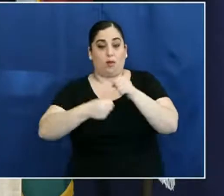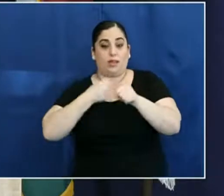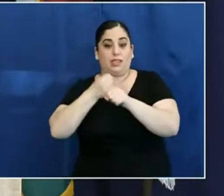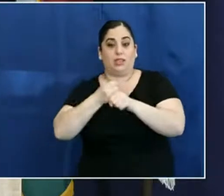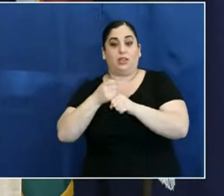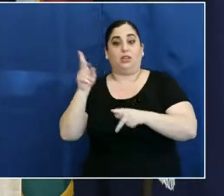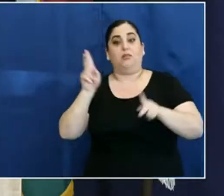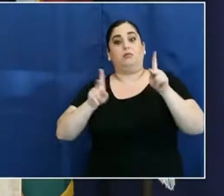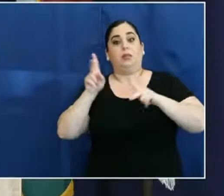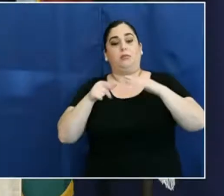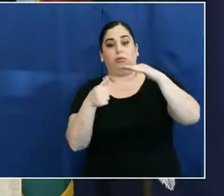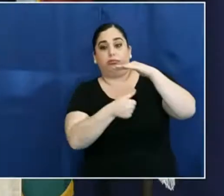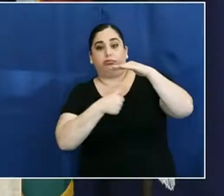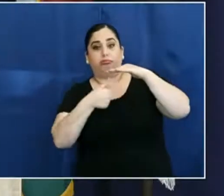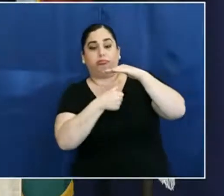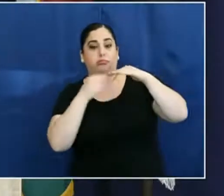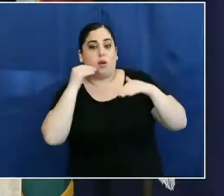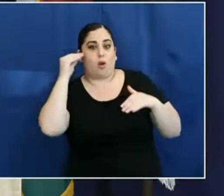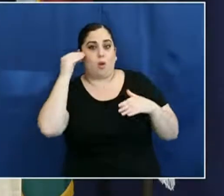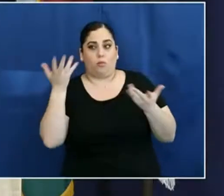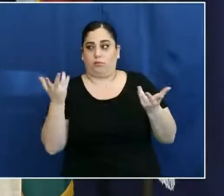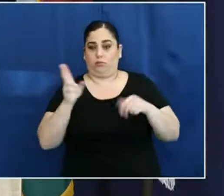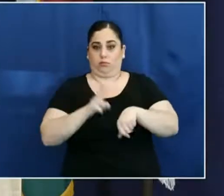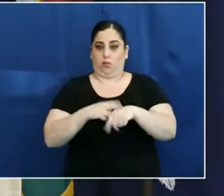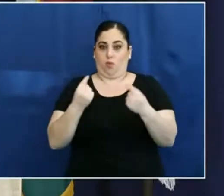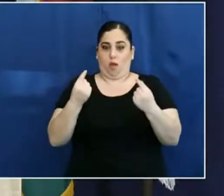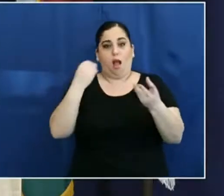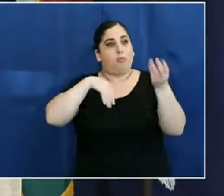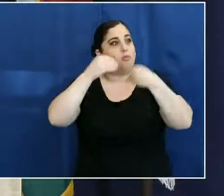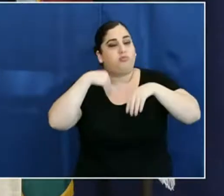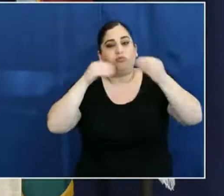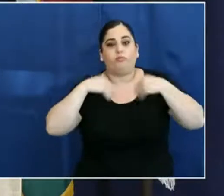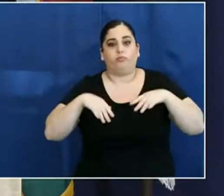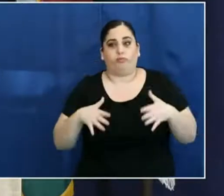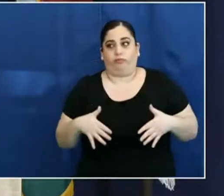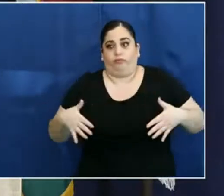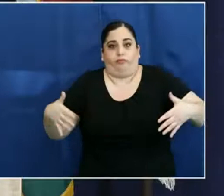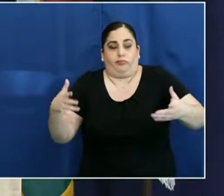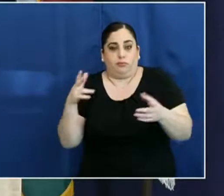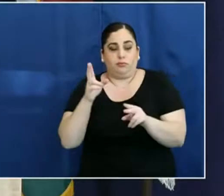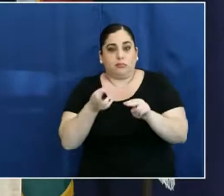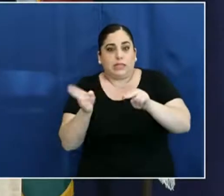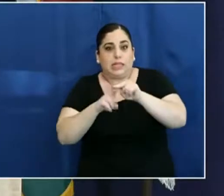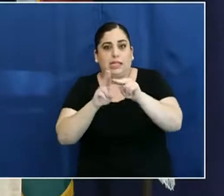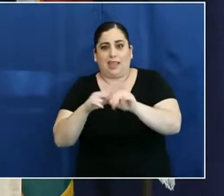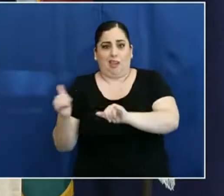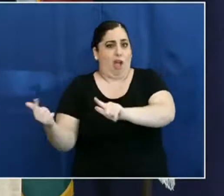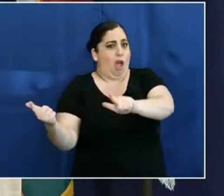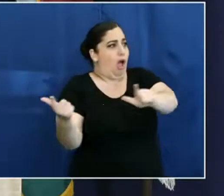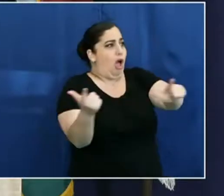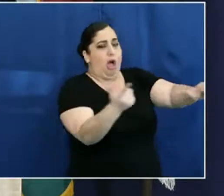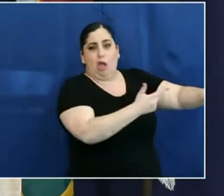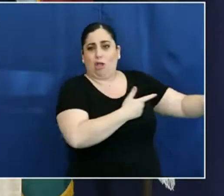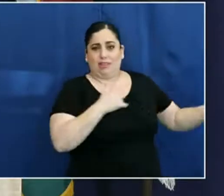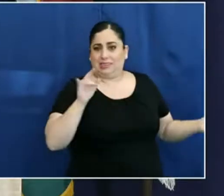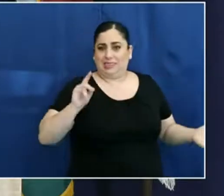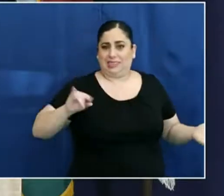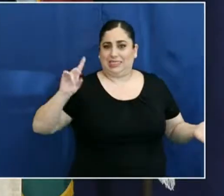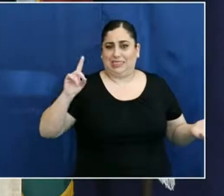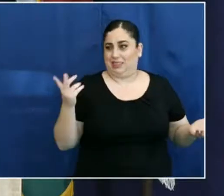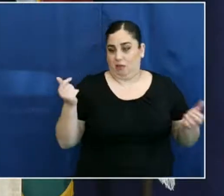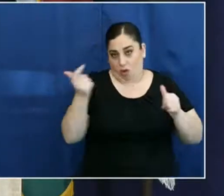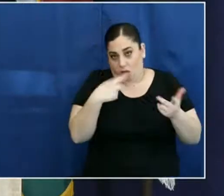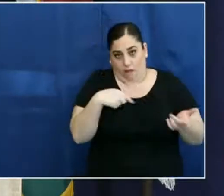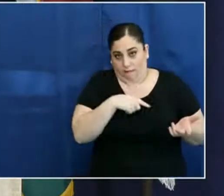wonder, if there's a worry there that bringing this many into the fold all at once might crowd out the people who say are at that